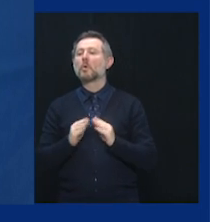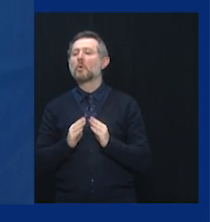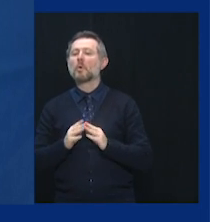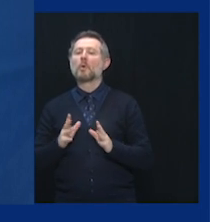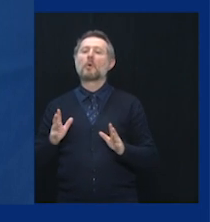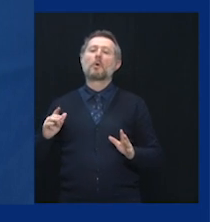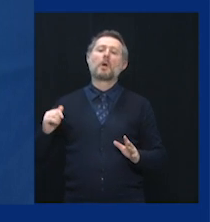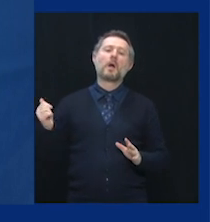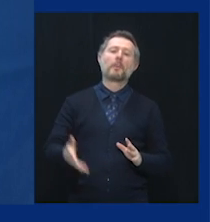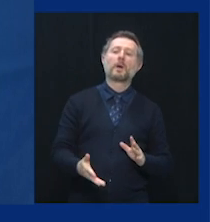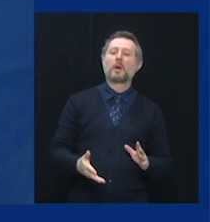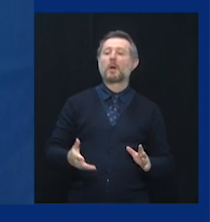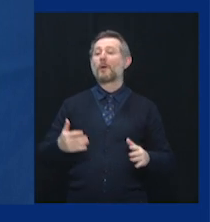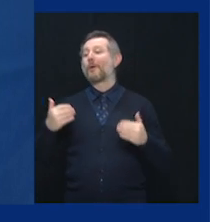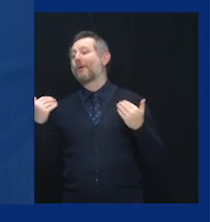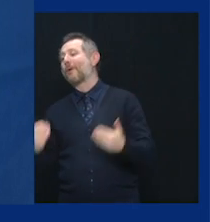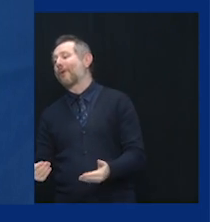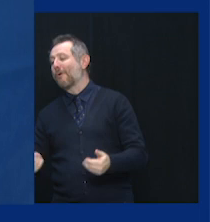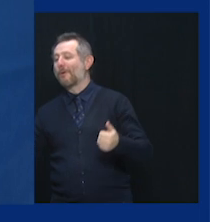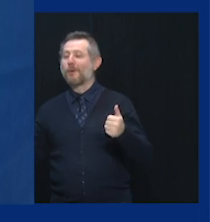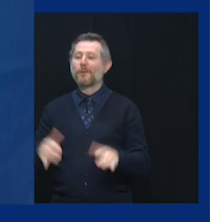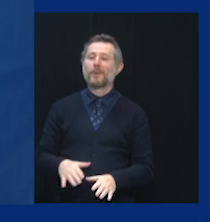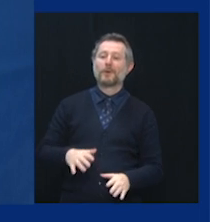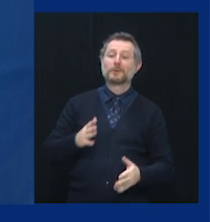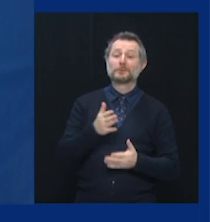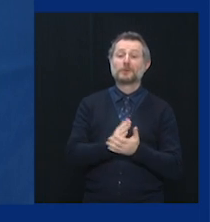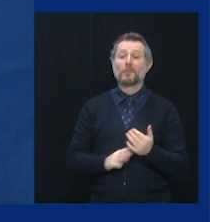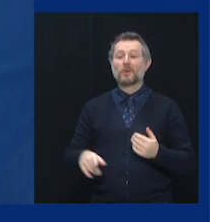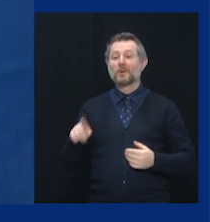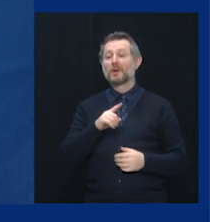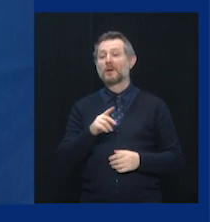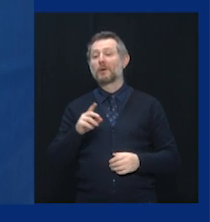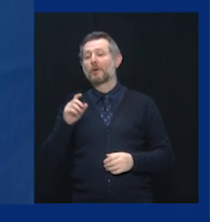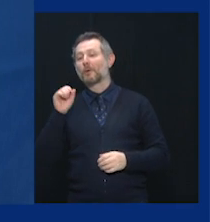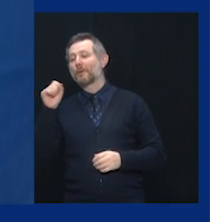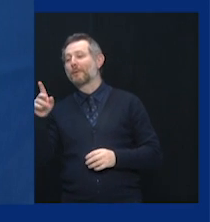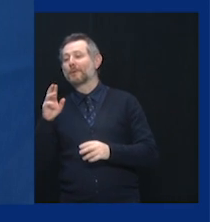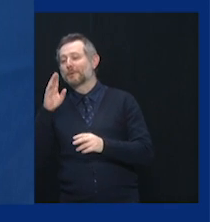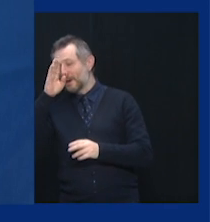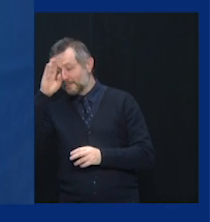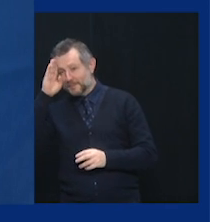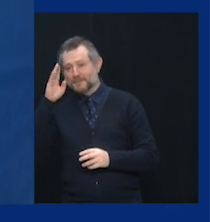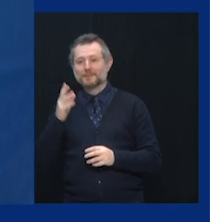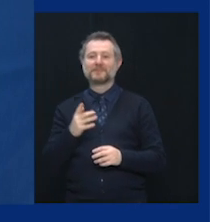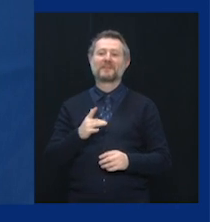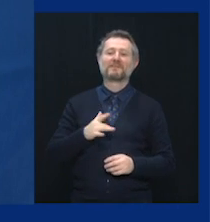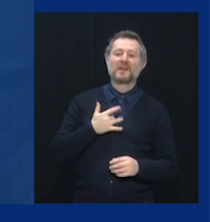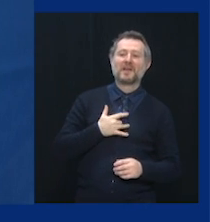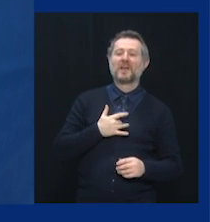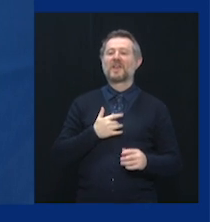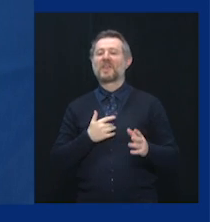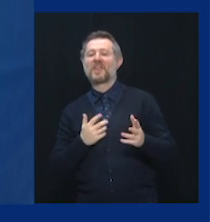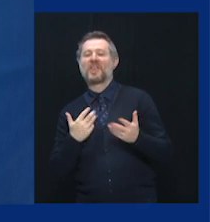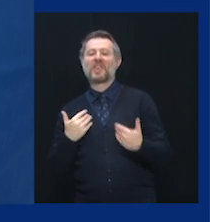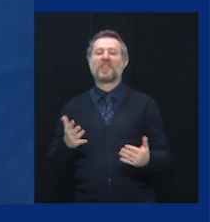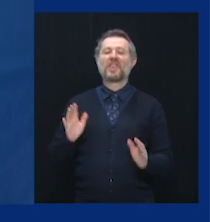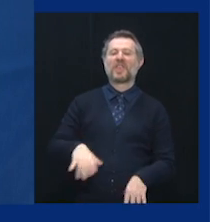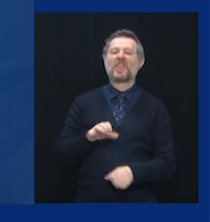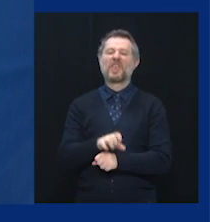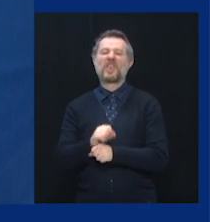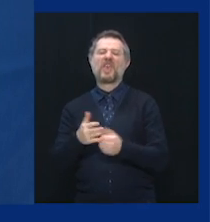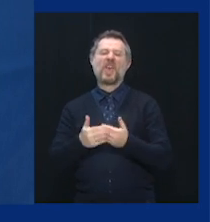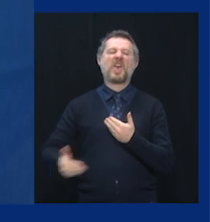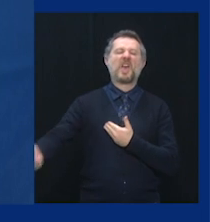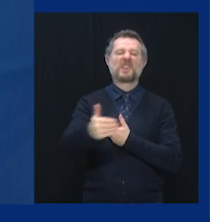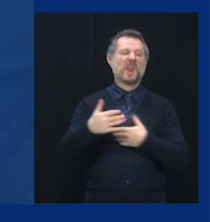bet. Some providers think if they schedule the appointments ahead of time, people